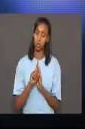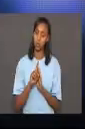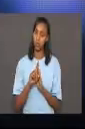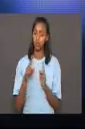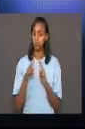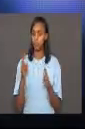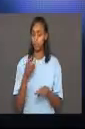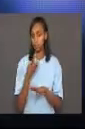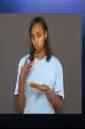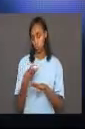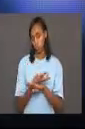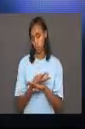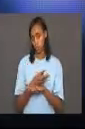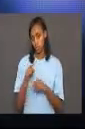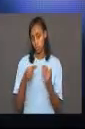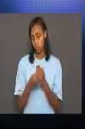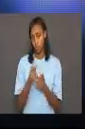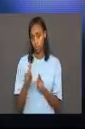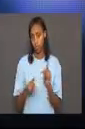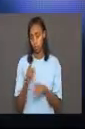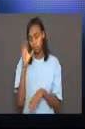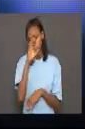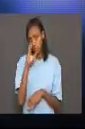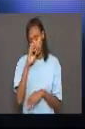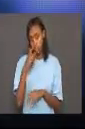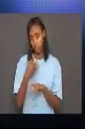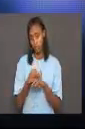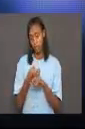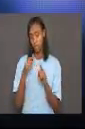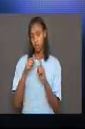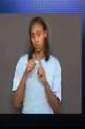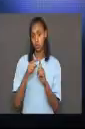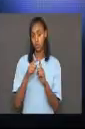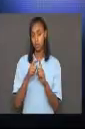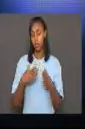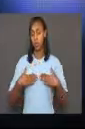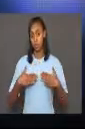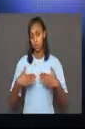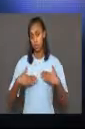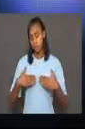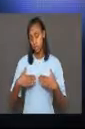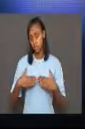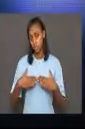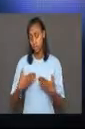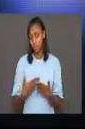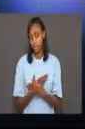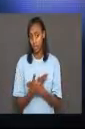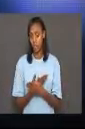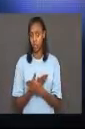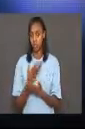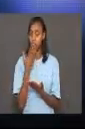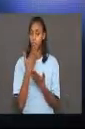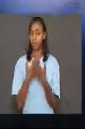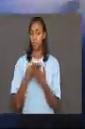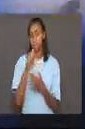ever worse, so people will find it difficult to breathe clean, fresh